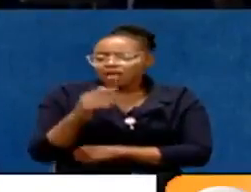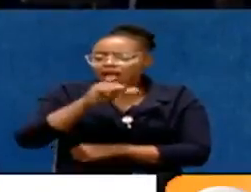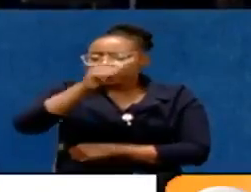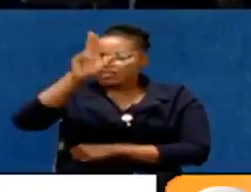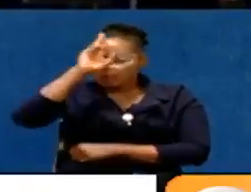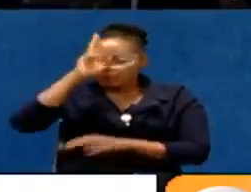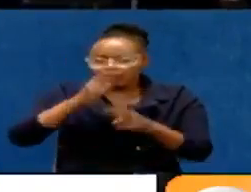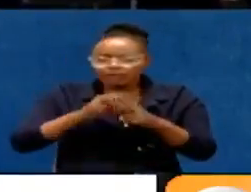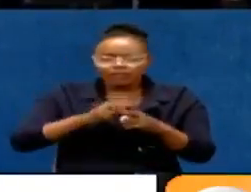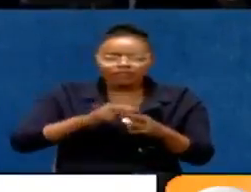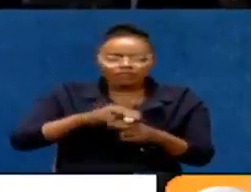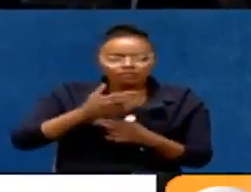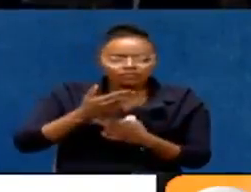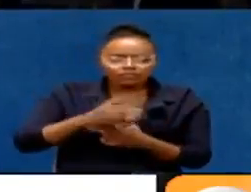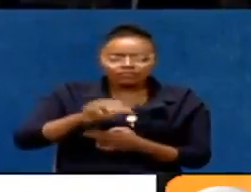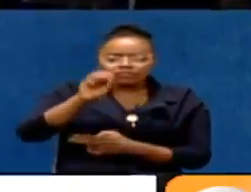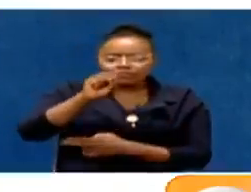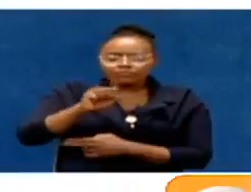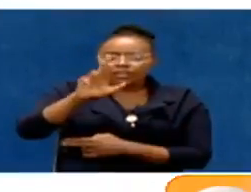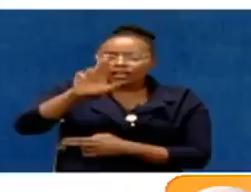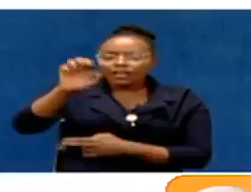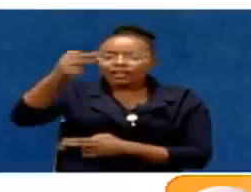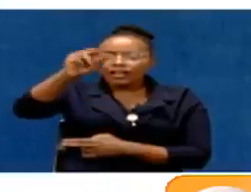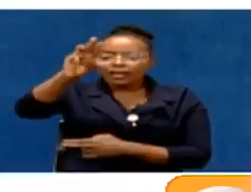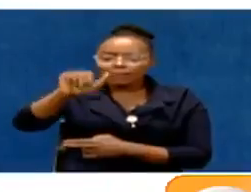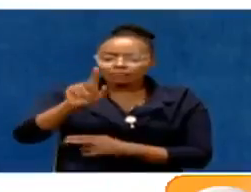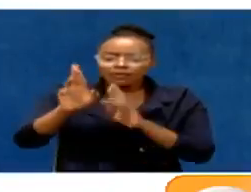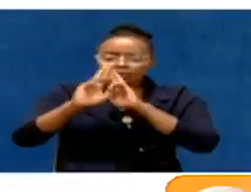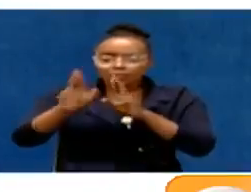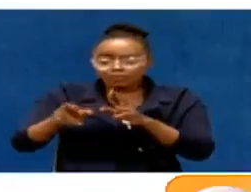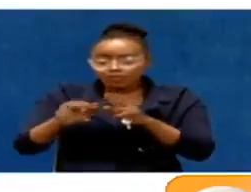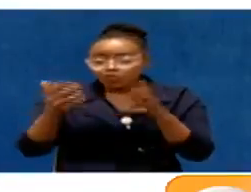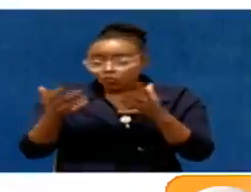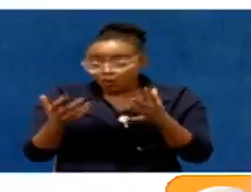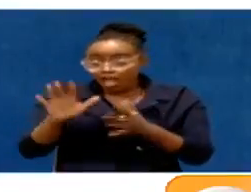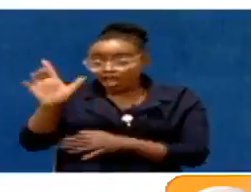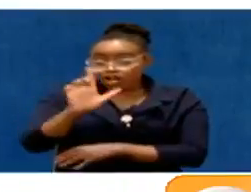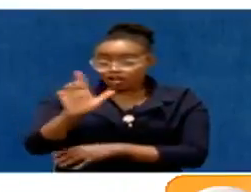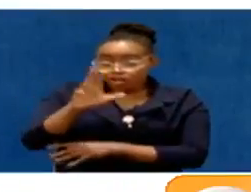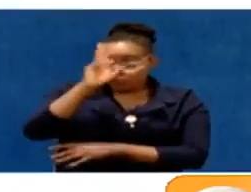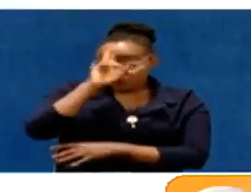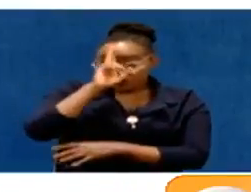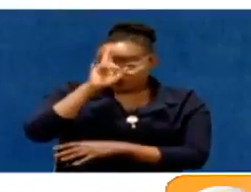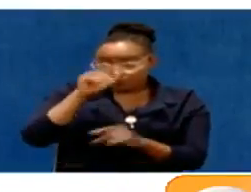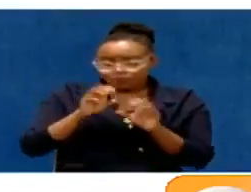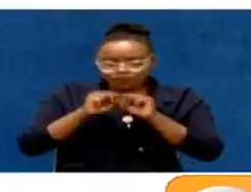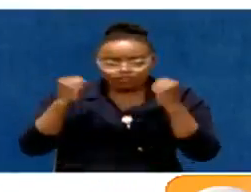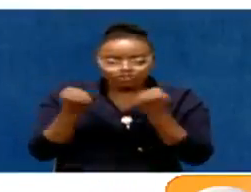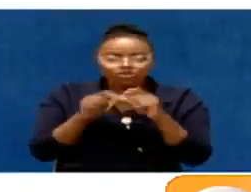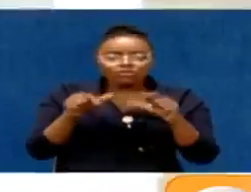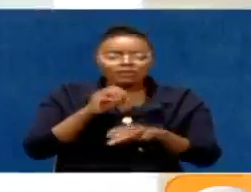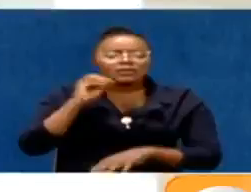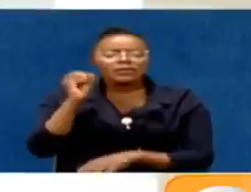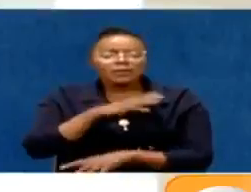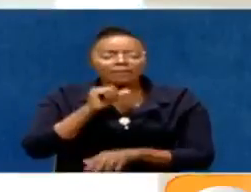officer identified as Police Constable Swale Rehema, reportedly attached to Langata Police Station, took to social media